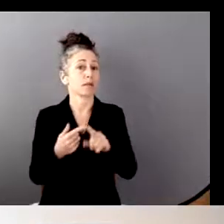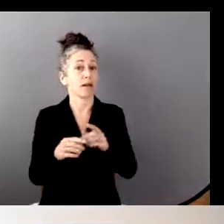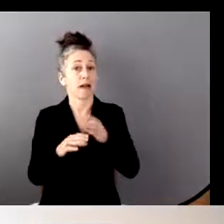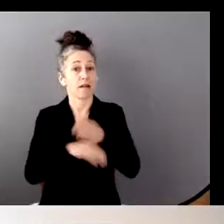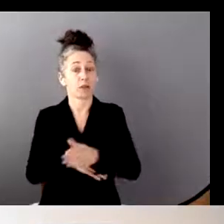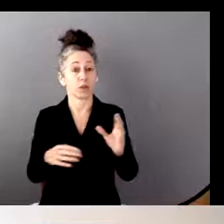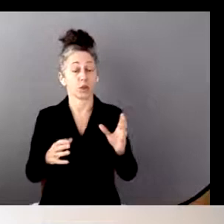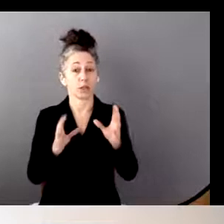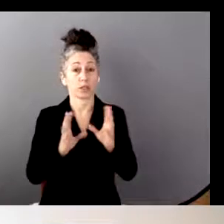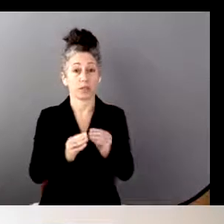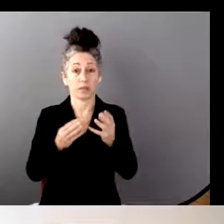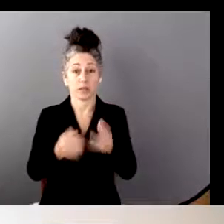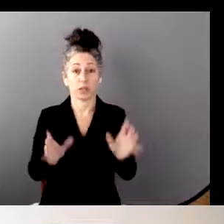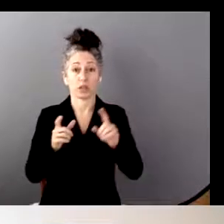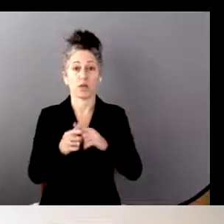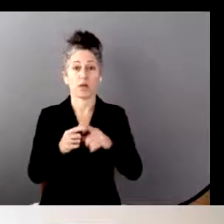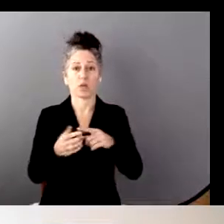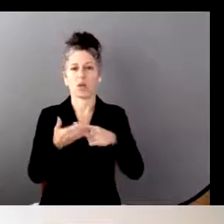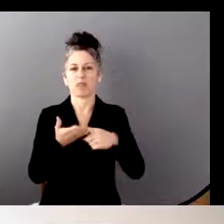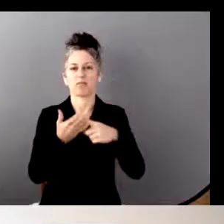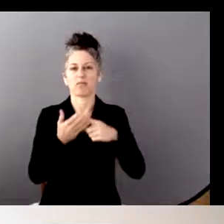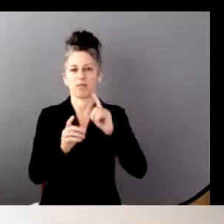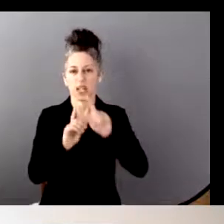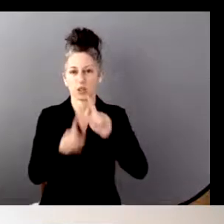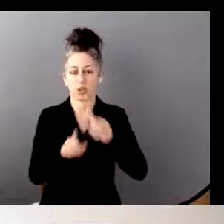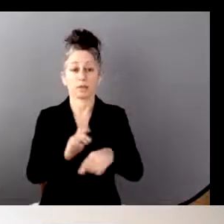answers. Speakers will be,